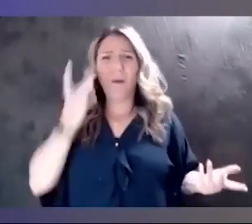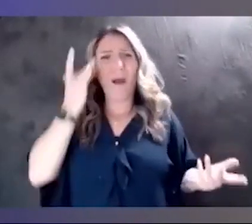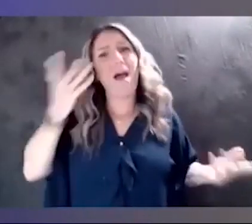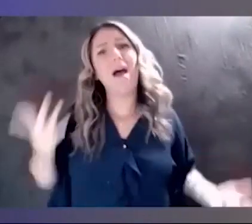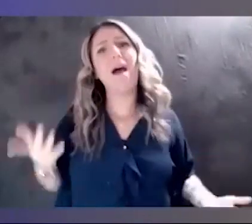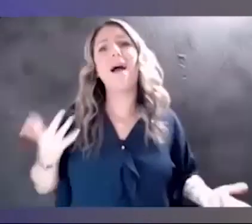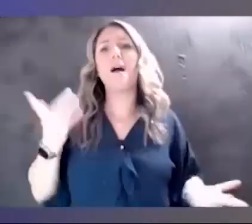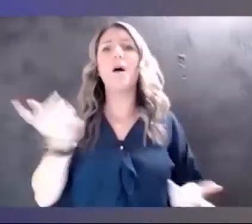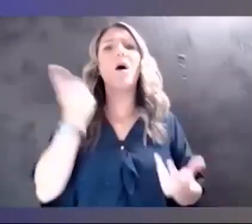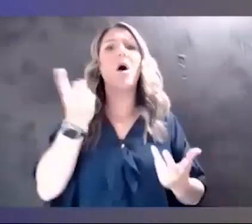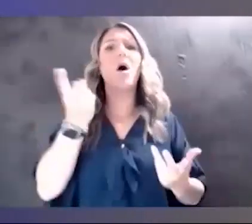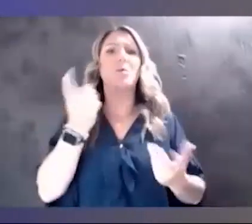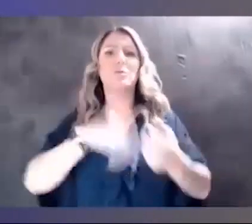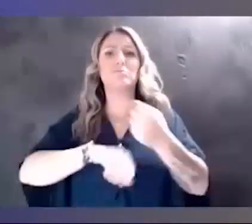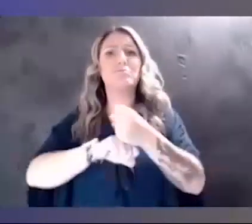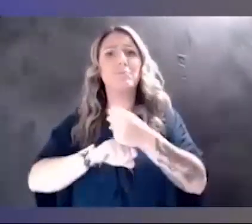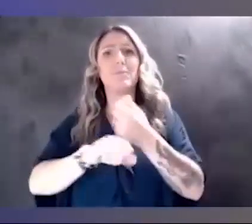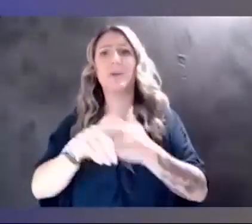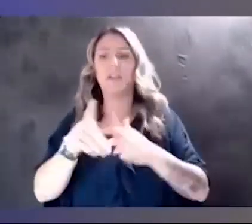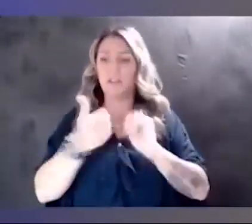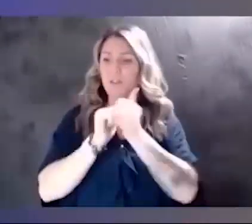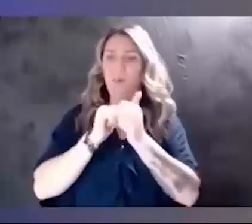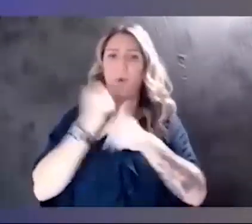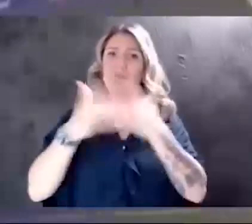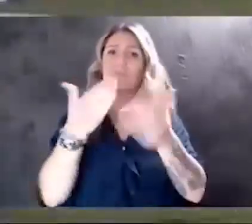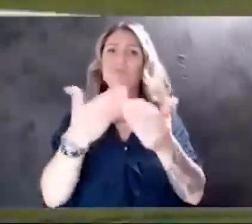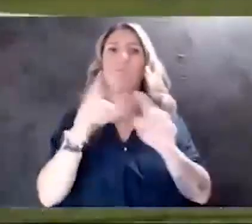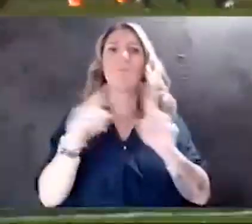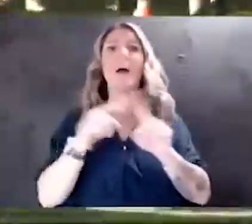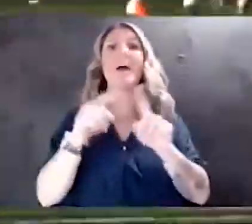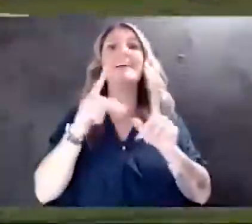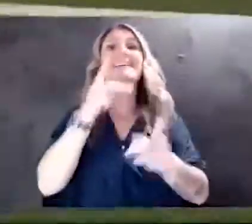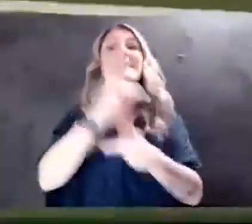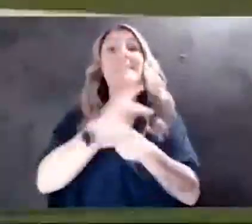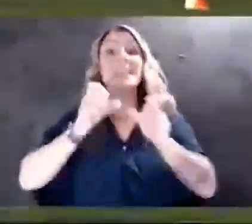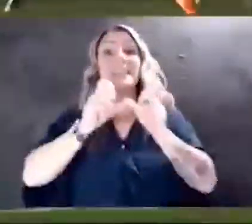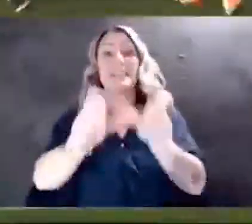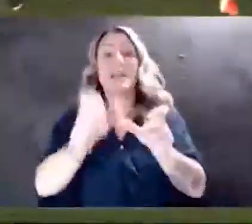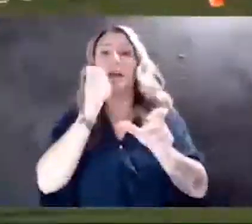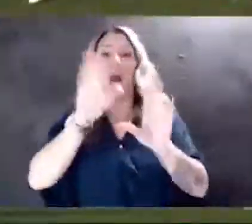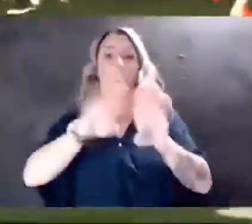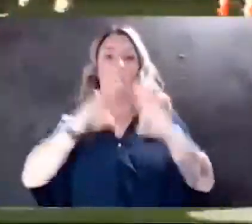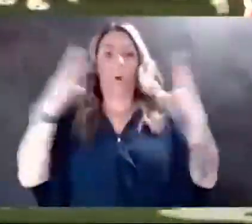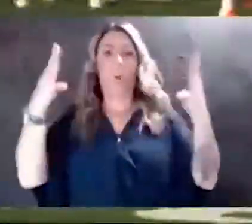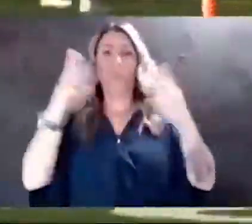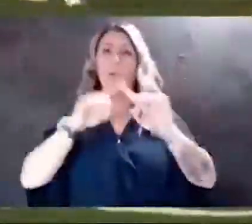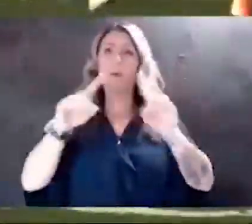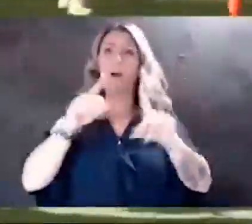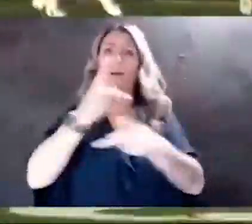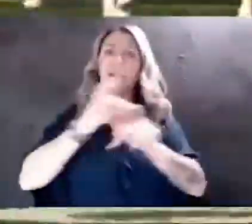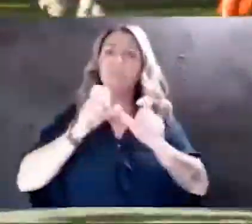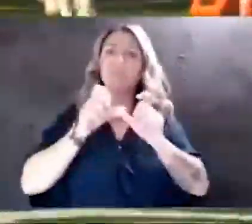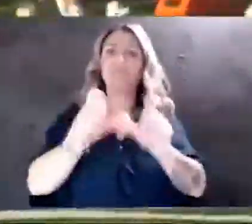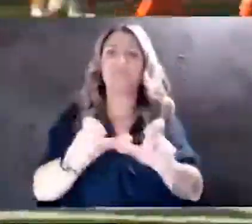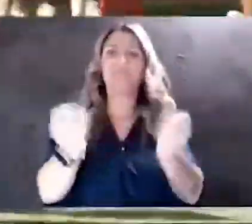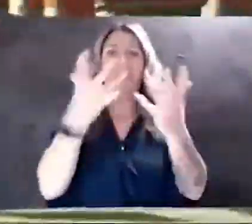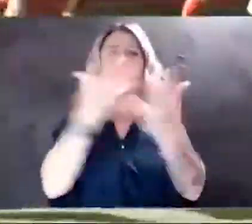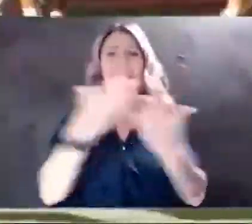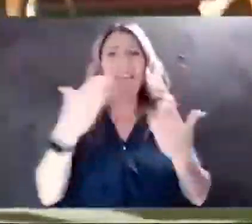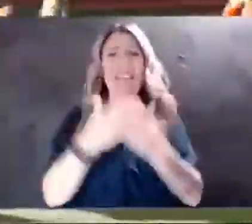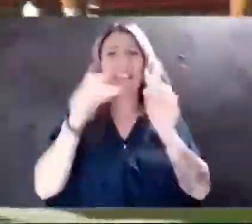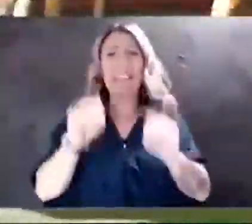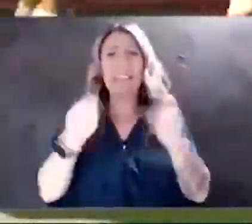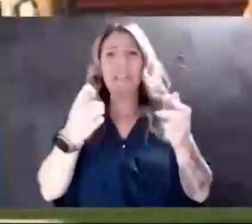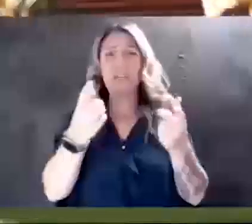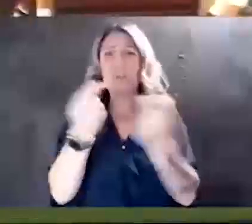of, let's get sports going, but let's keep it going. It's not just opening, it's keeping it going. And there's so many things we can do to protect